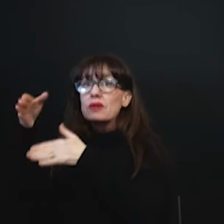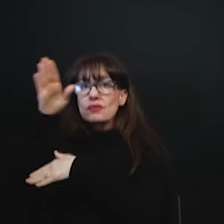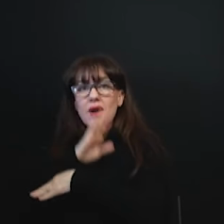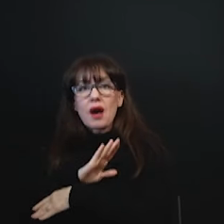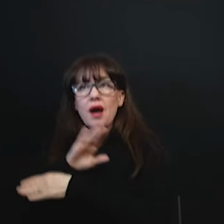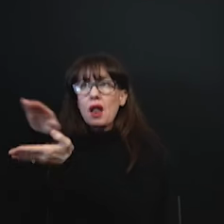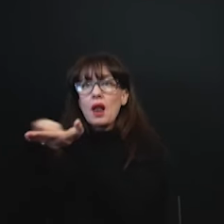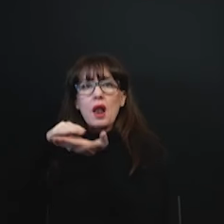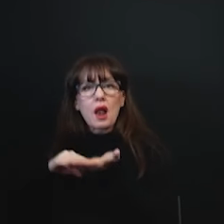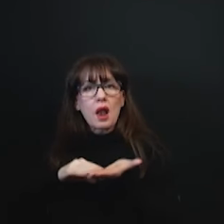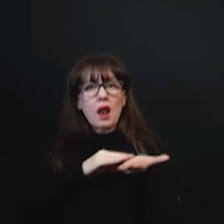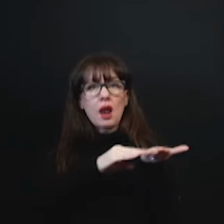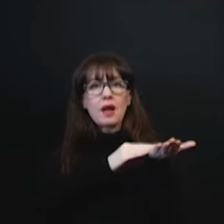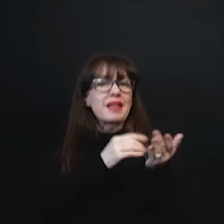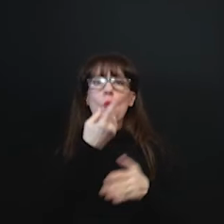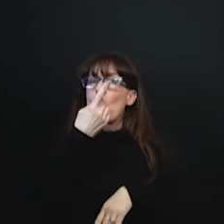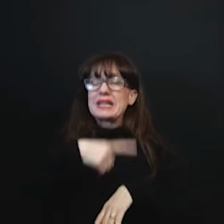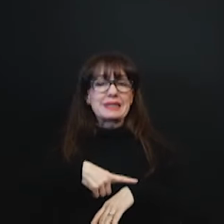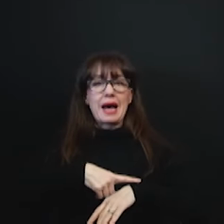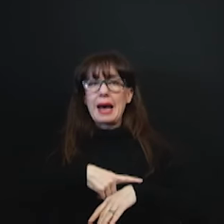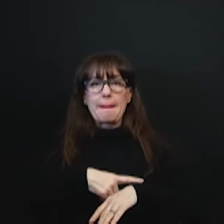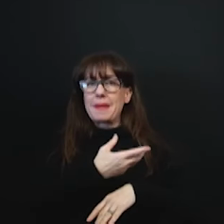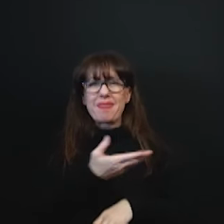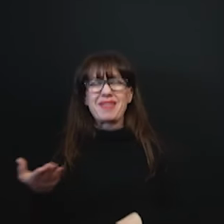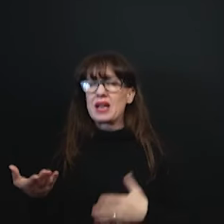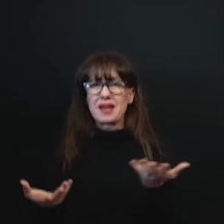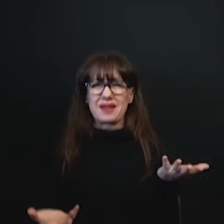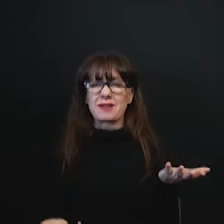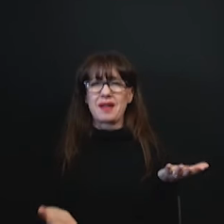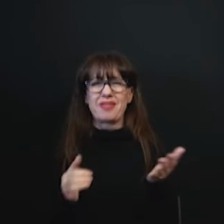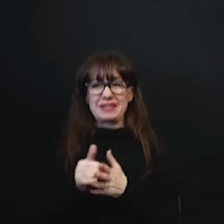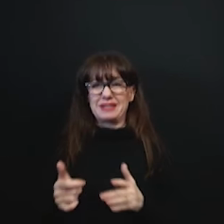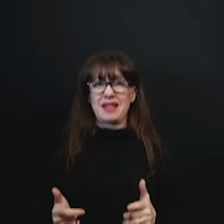And hear me, this isn't a one-time thing. This is about a